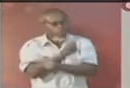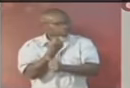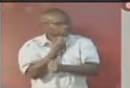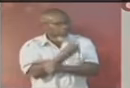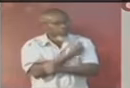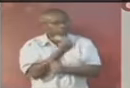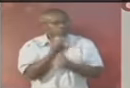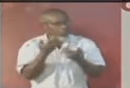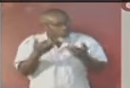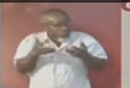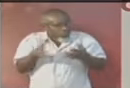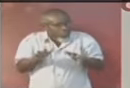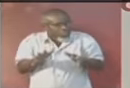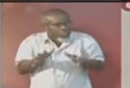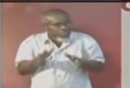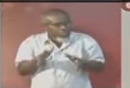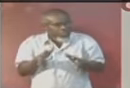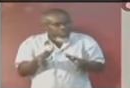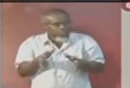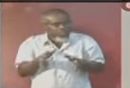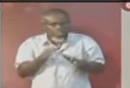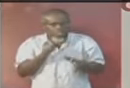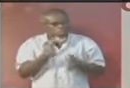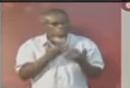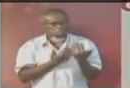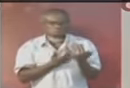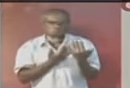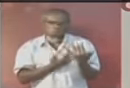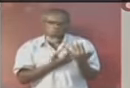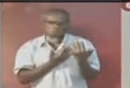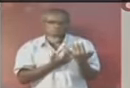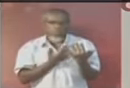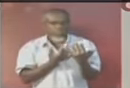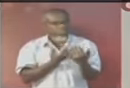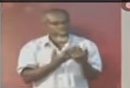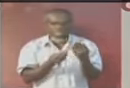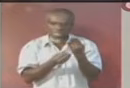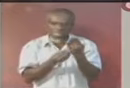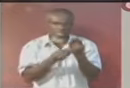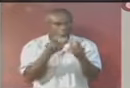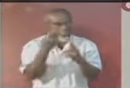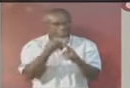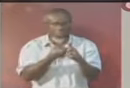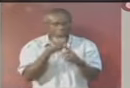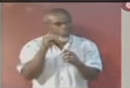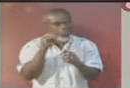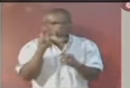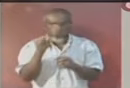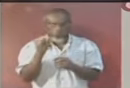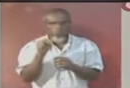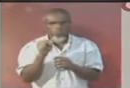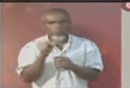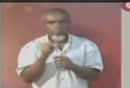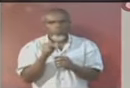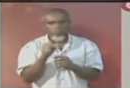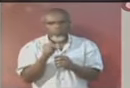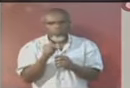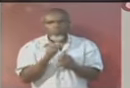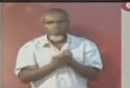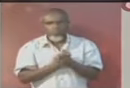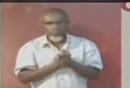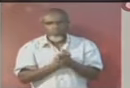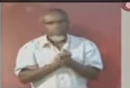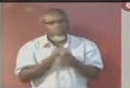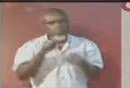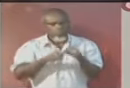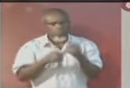outweigh waiting that additional month at this point in time. So again, the policy is taken in lieu of the epidemiological situation in the country.